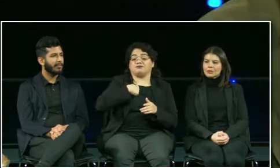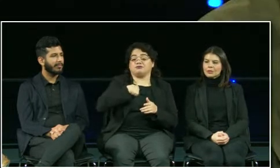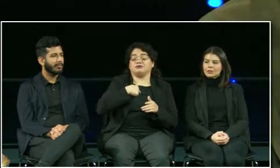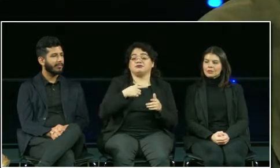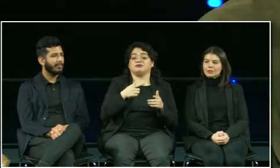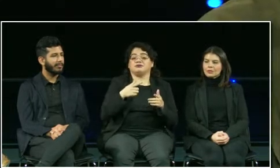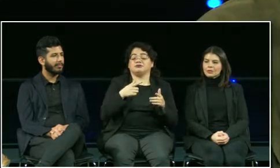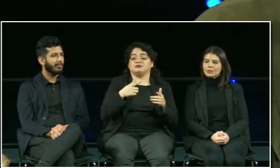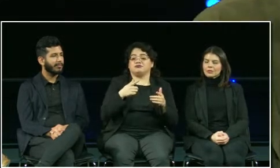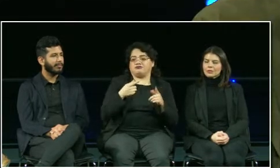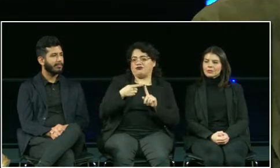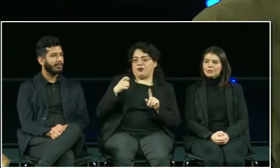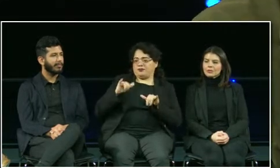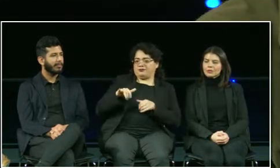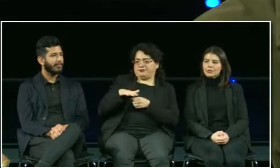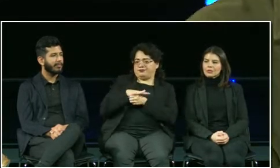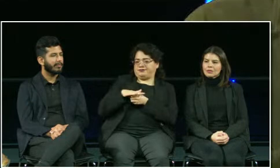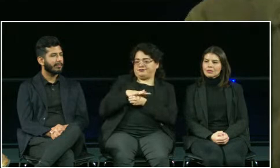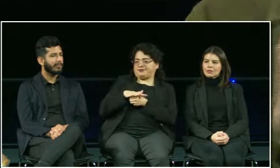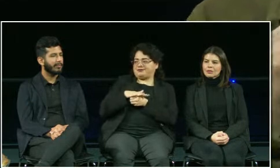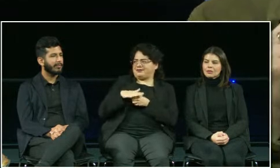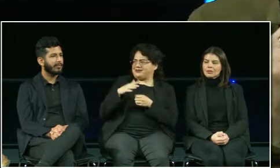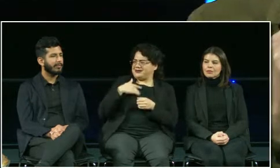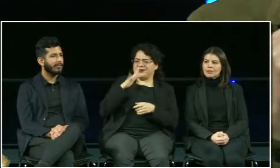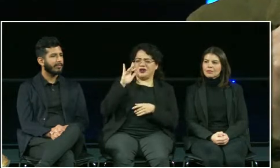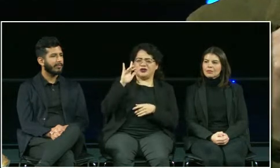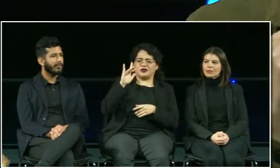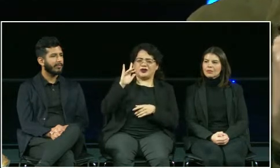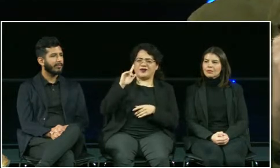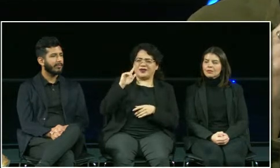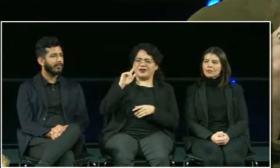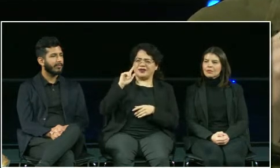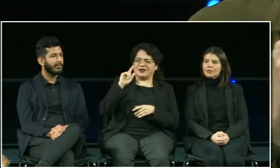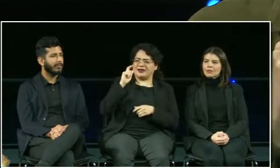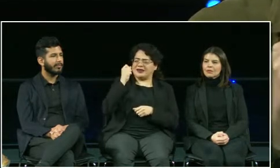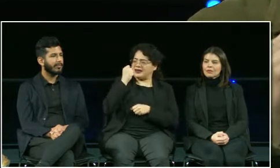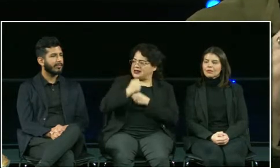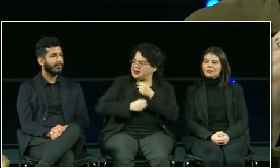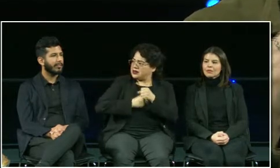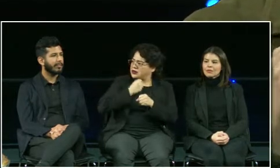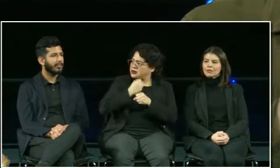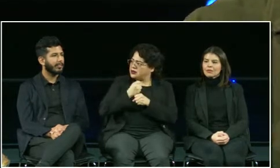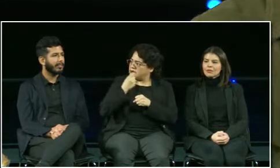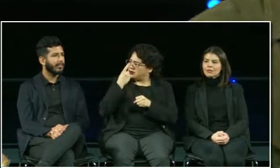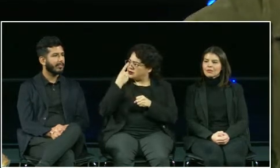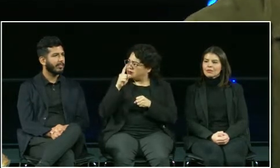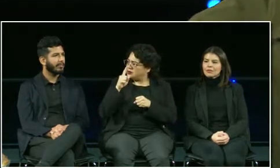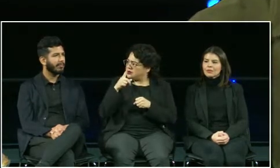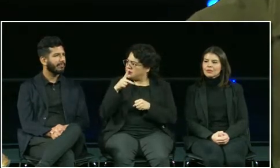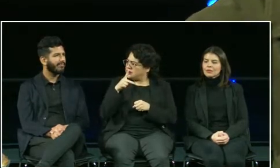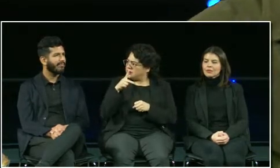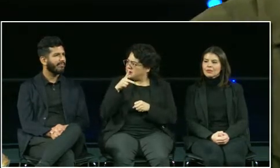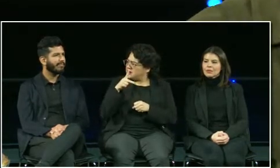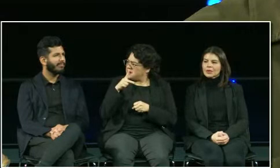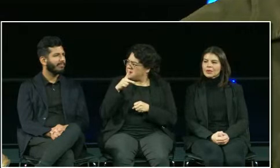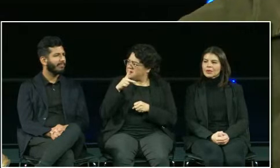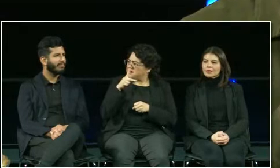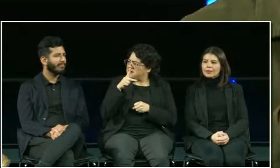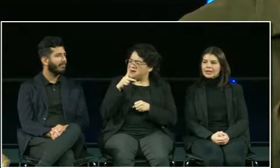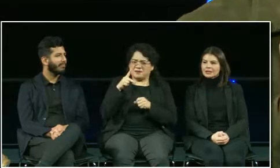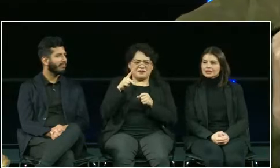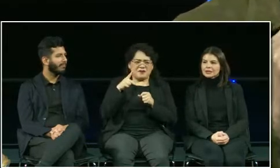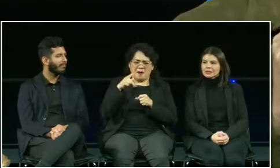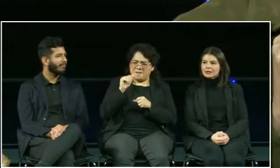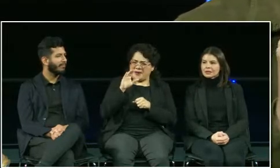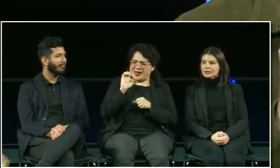know, I think this is the 25th year since peace, you know, since our Good Friday Agreement and peace in that country. And, look, this film isn't about